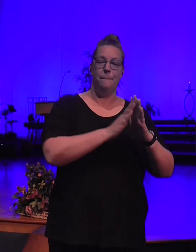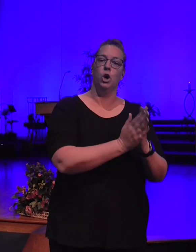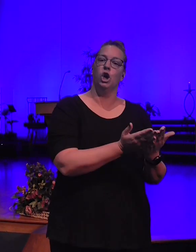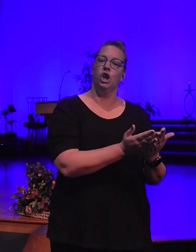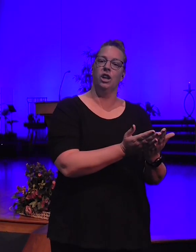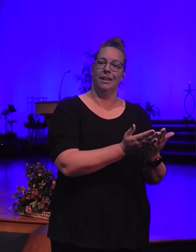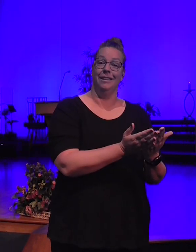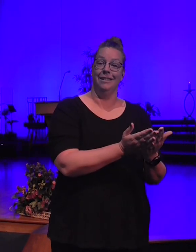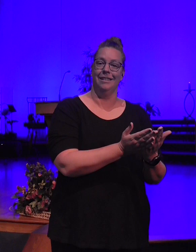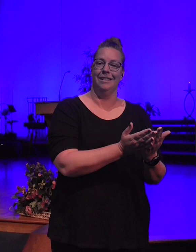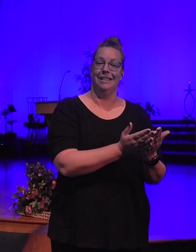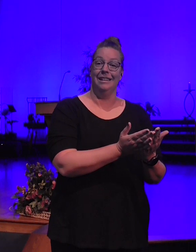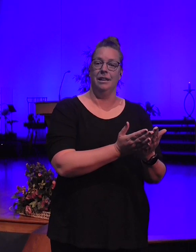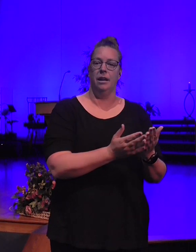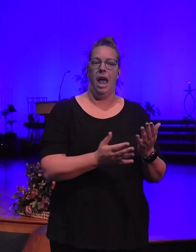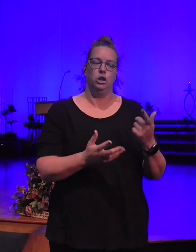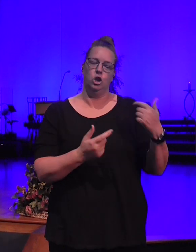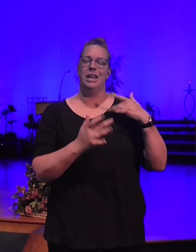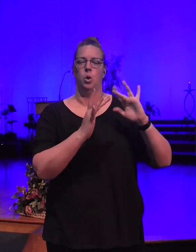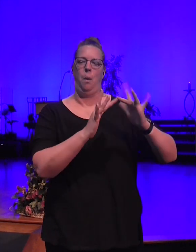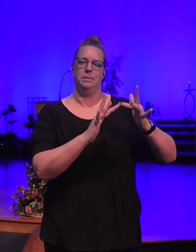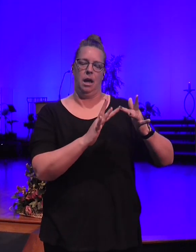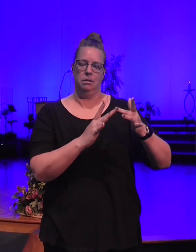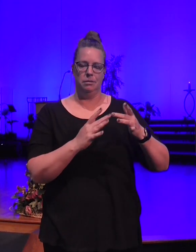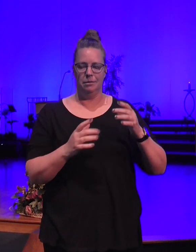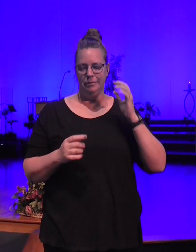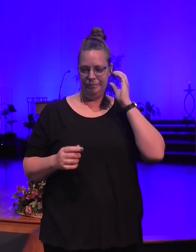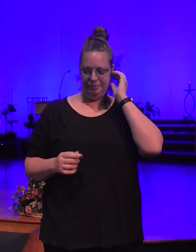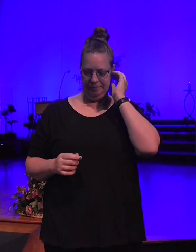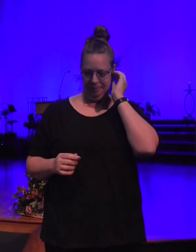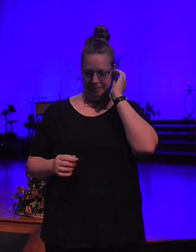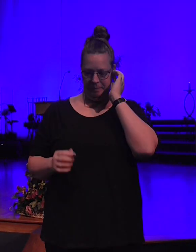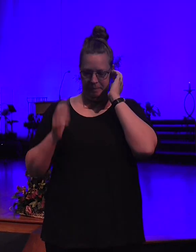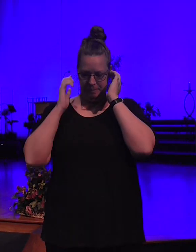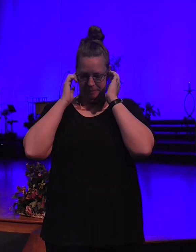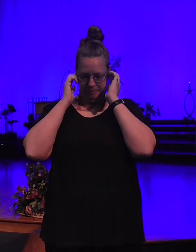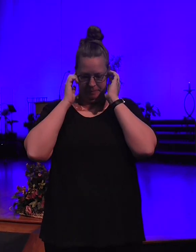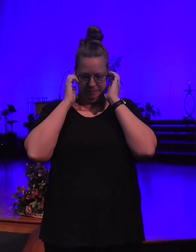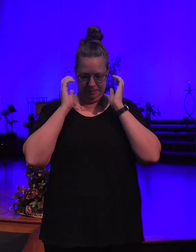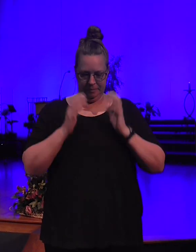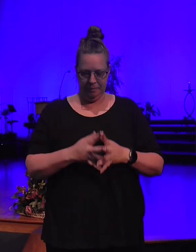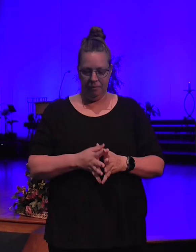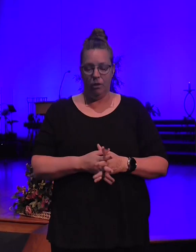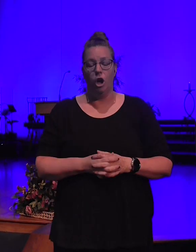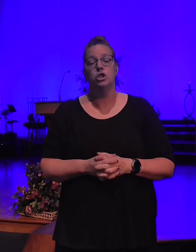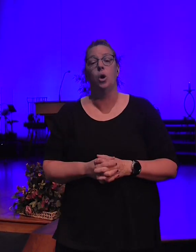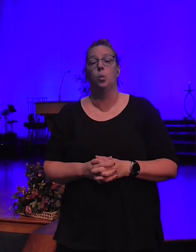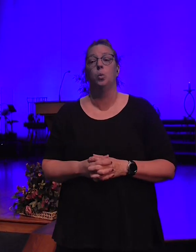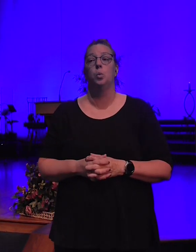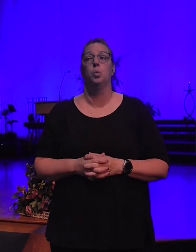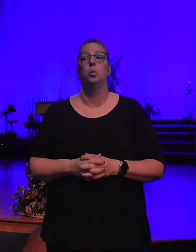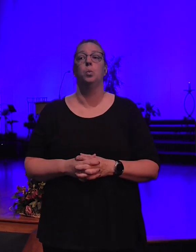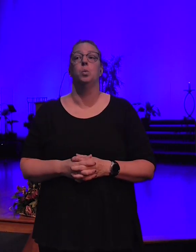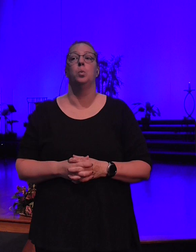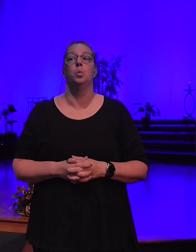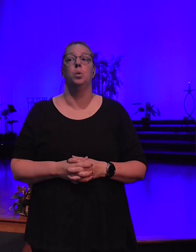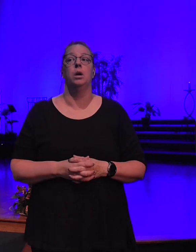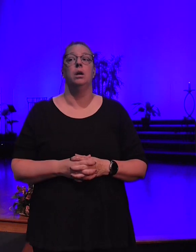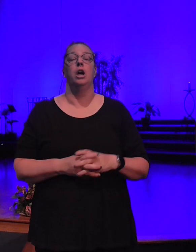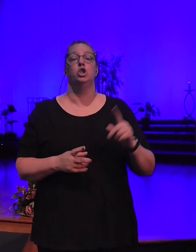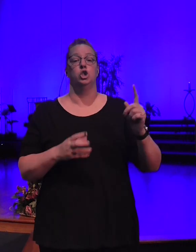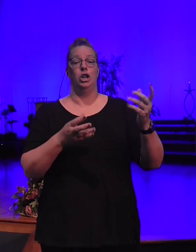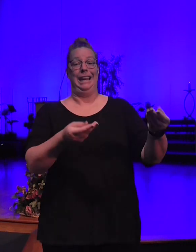it does in the book, and she also has a website, by the way, what she does is she gives us tools for how